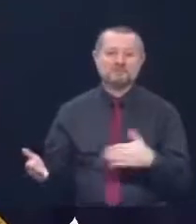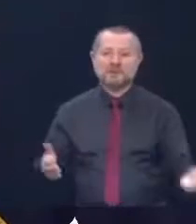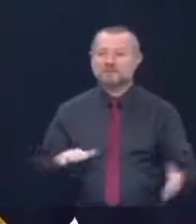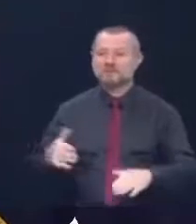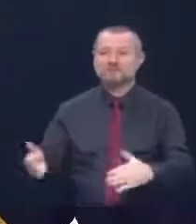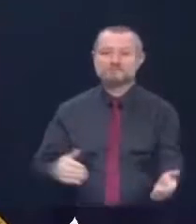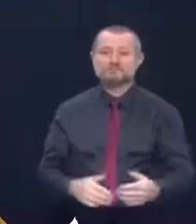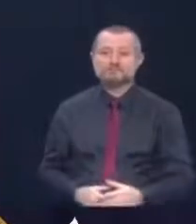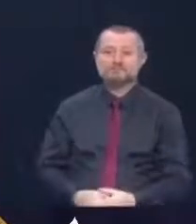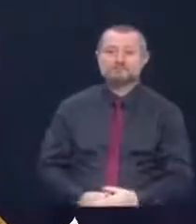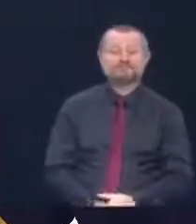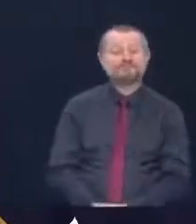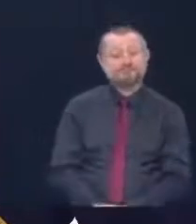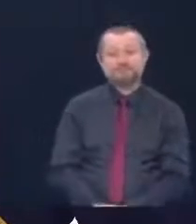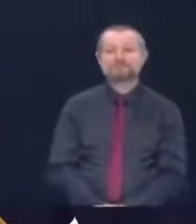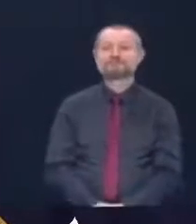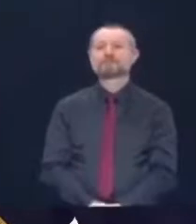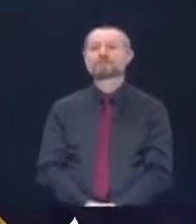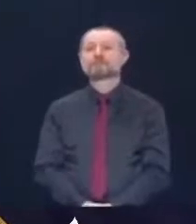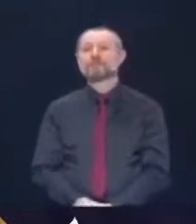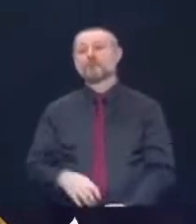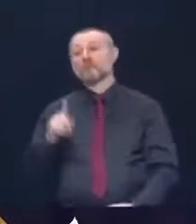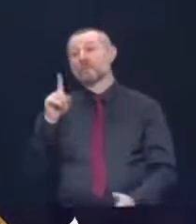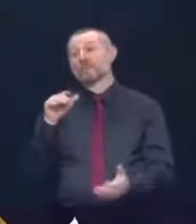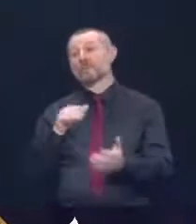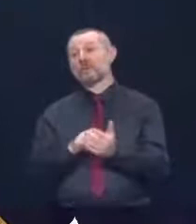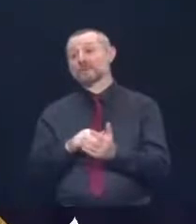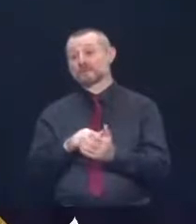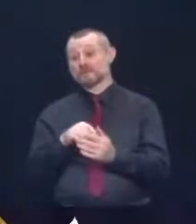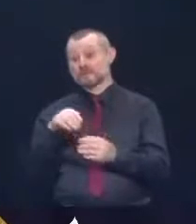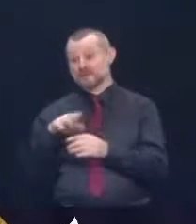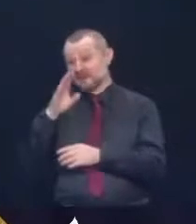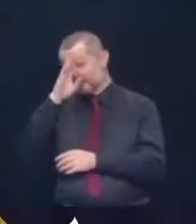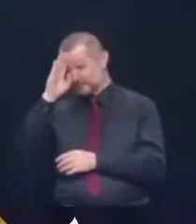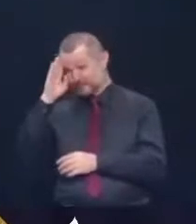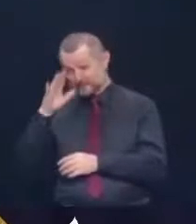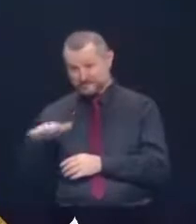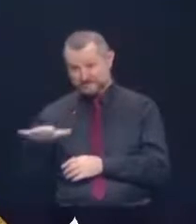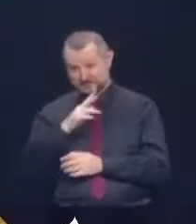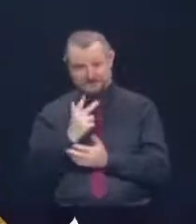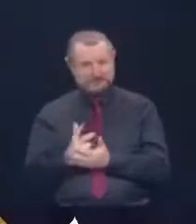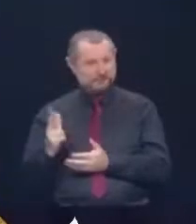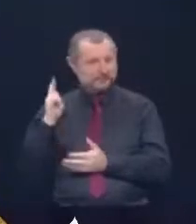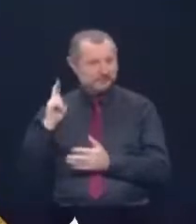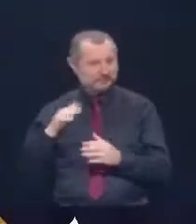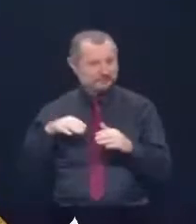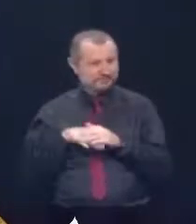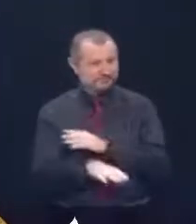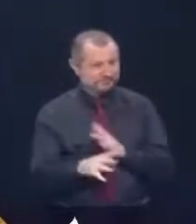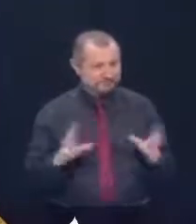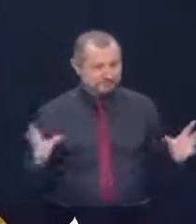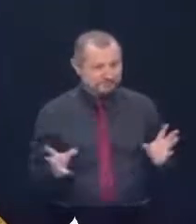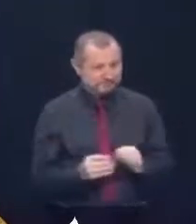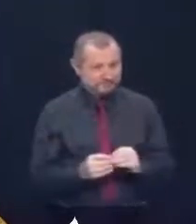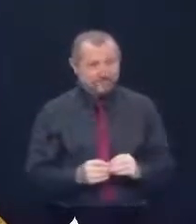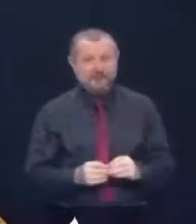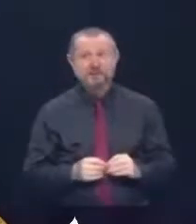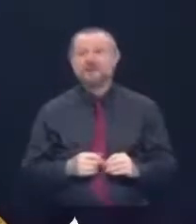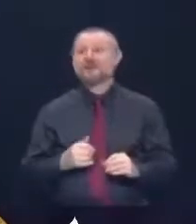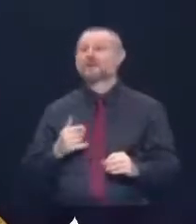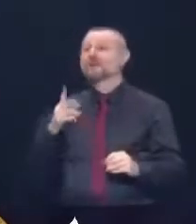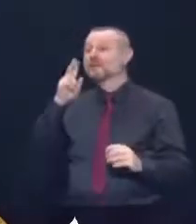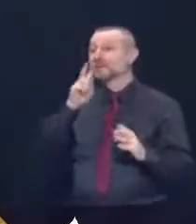people die. We had 1,000 people in the hospital 3 weeks ago. 3 weeks from today, we can